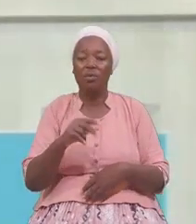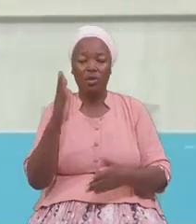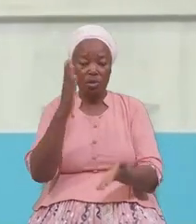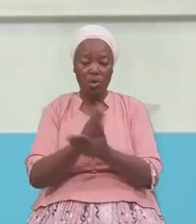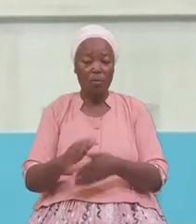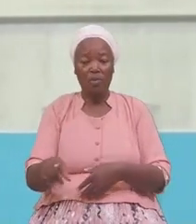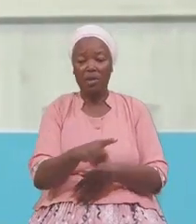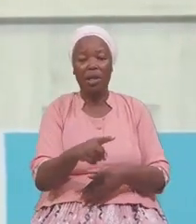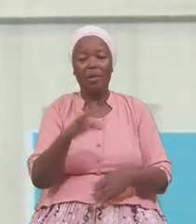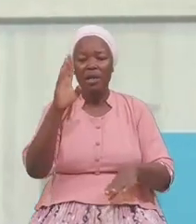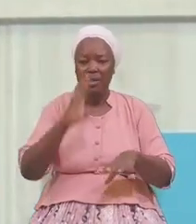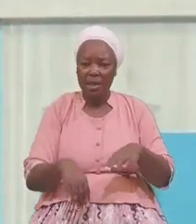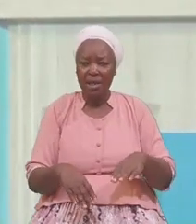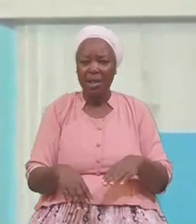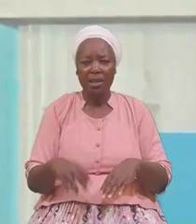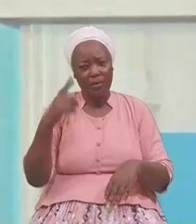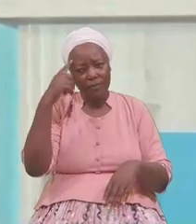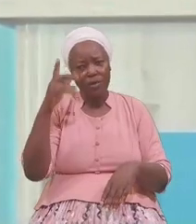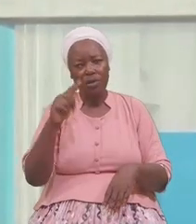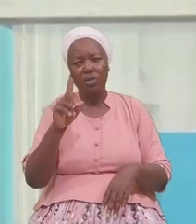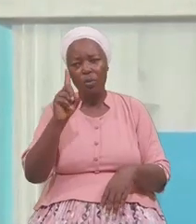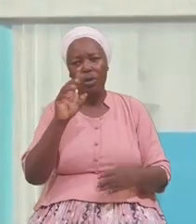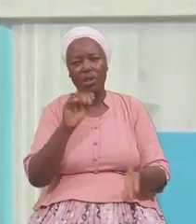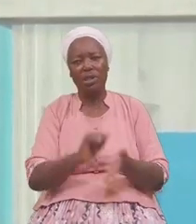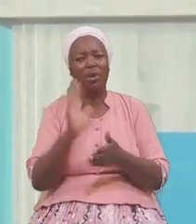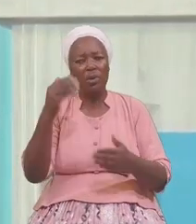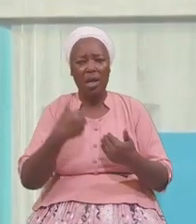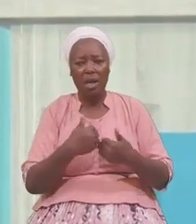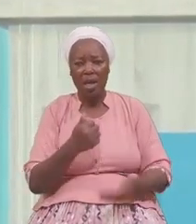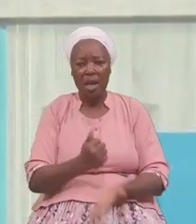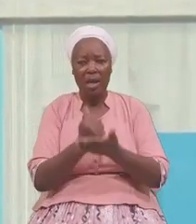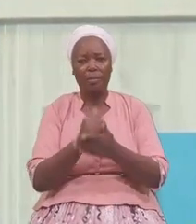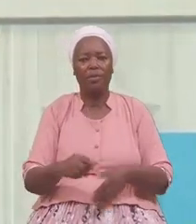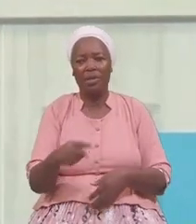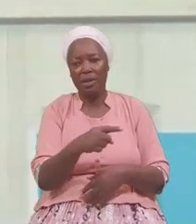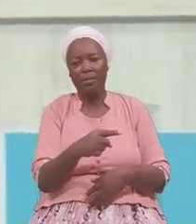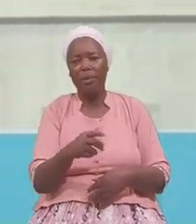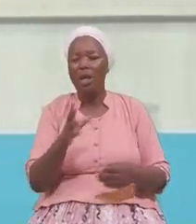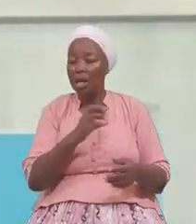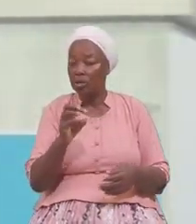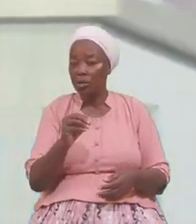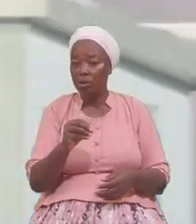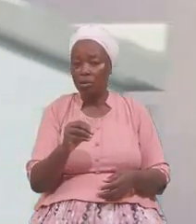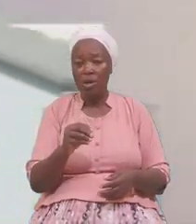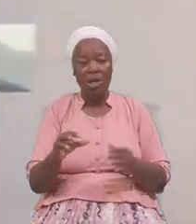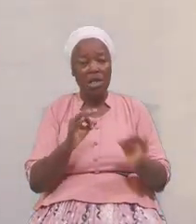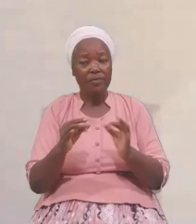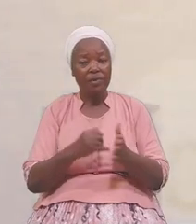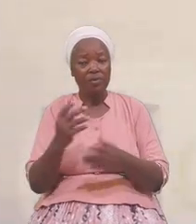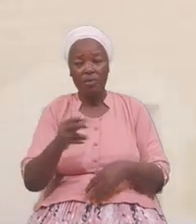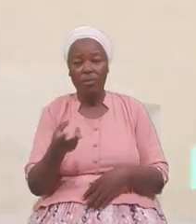them than for the one that will help them. And so, if it were